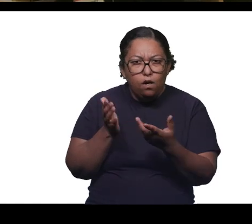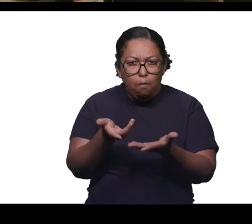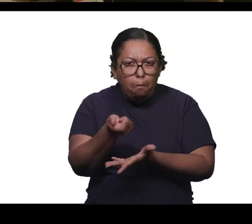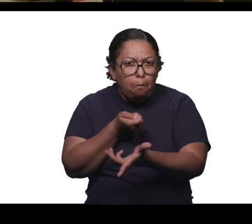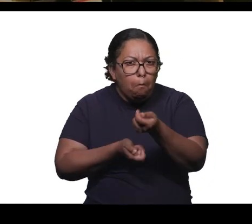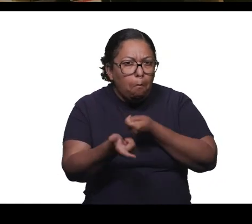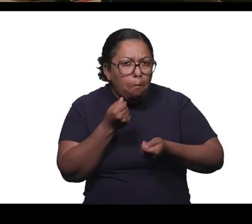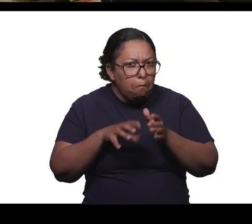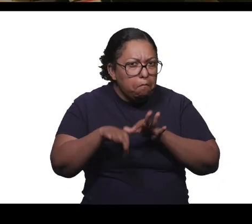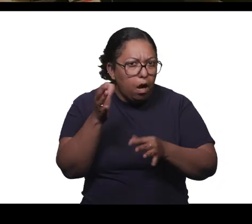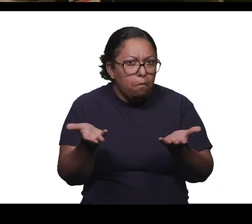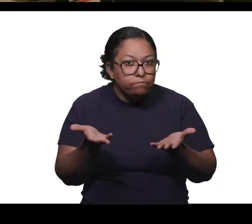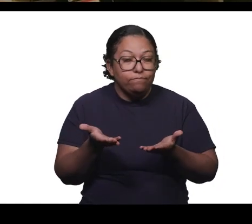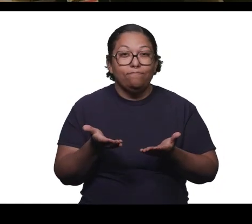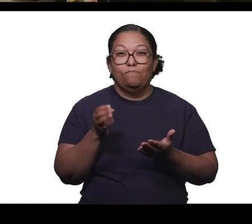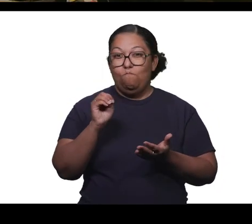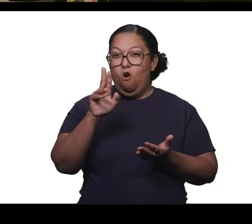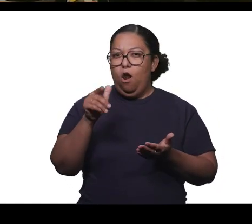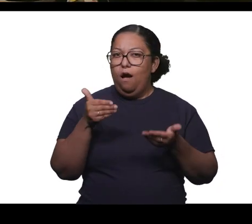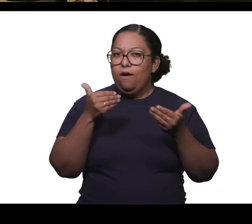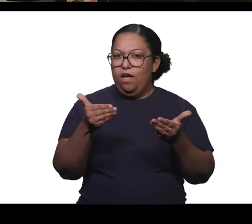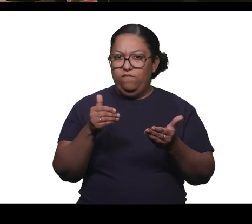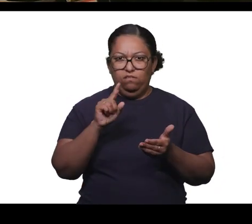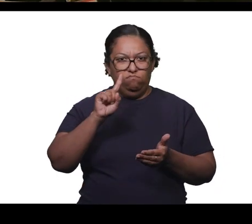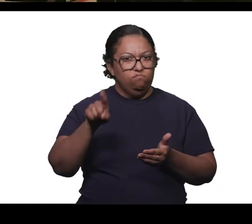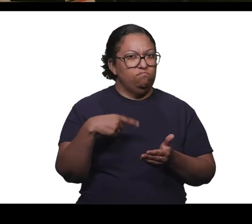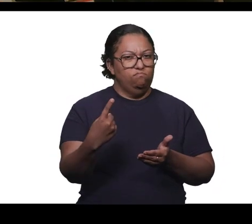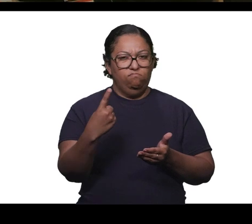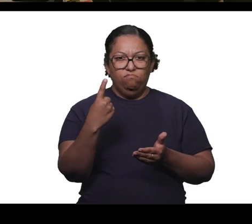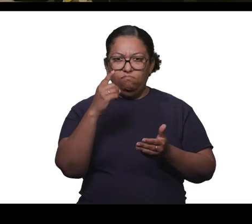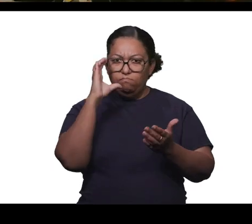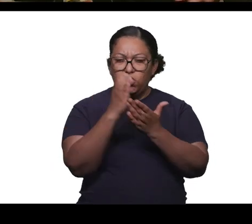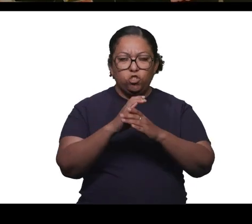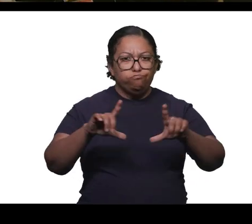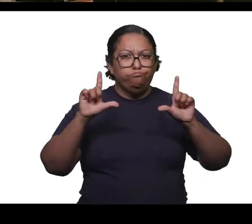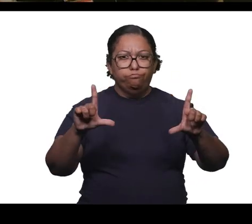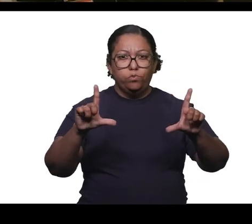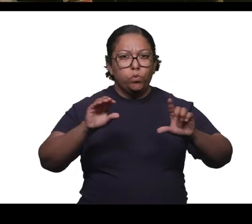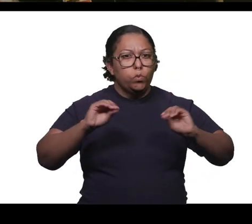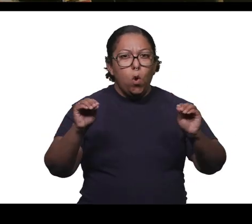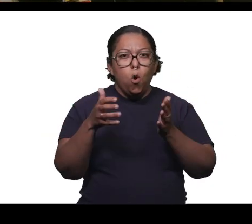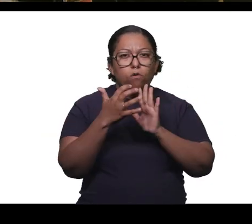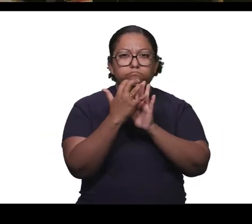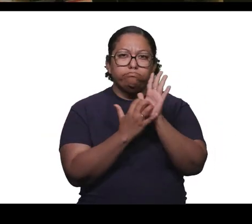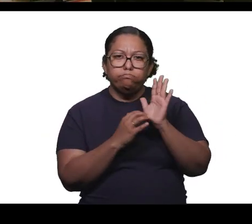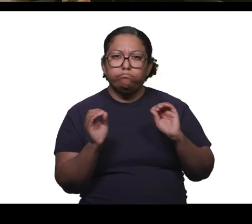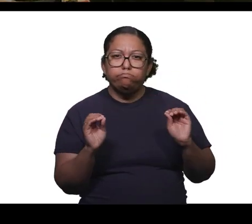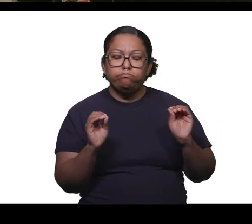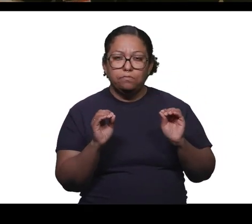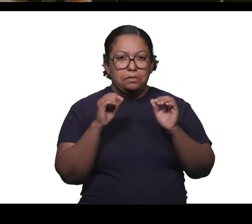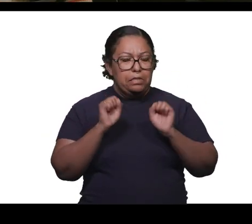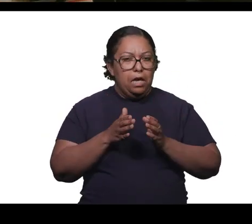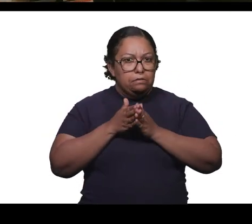gives us a solo image, no text. But we can dive into this picture and talk about